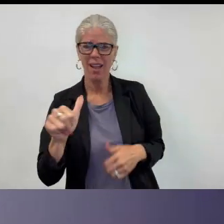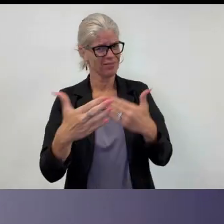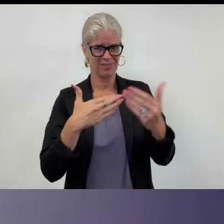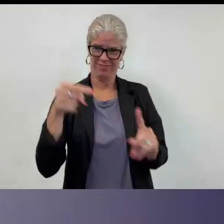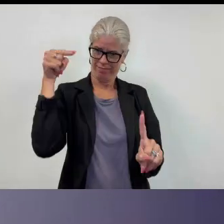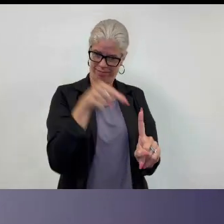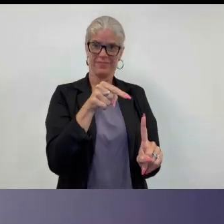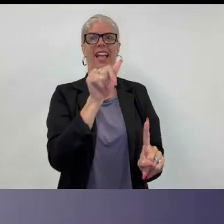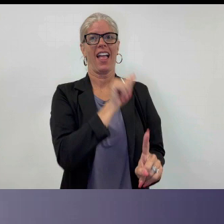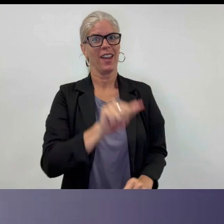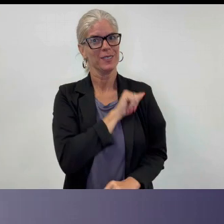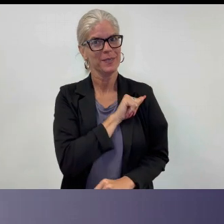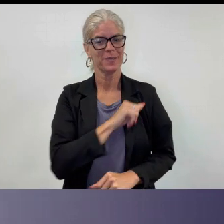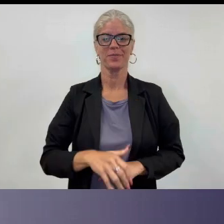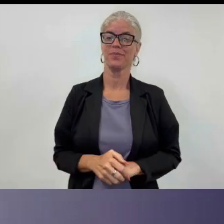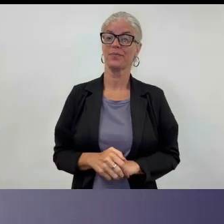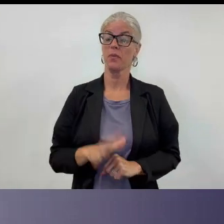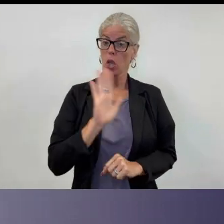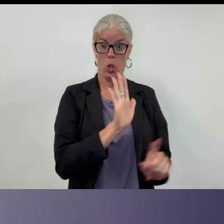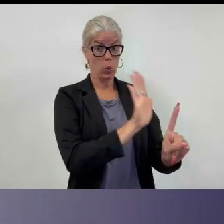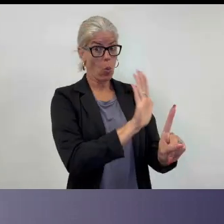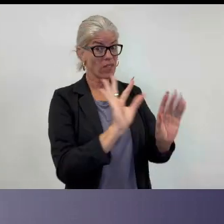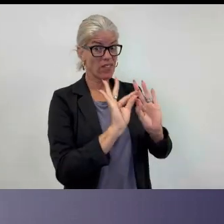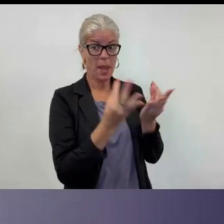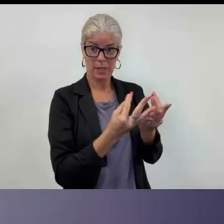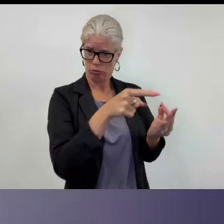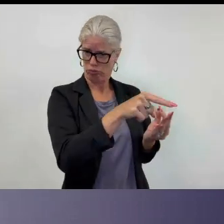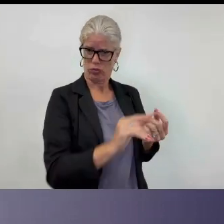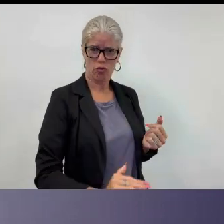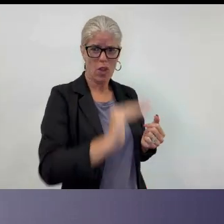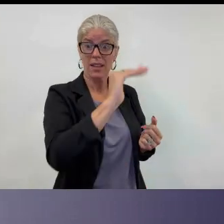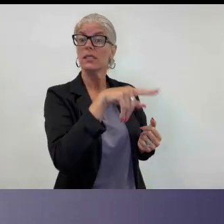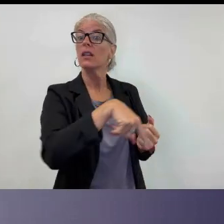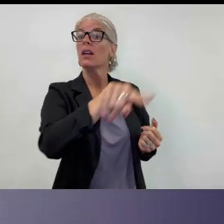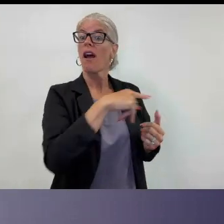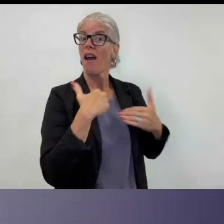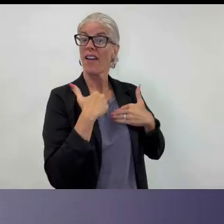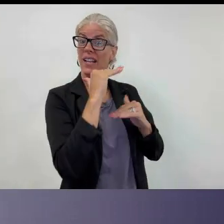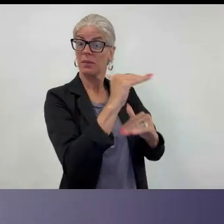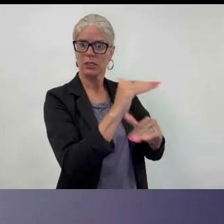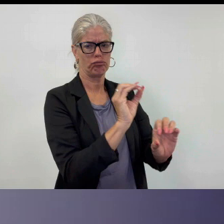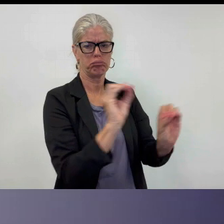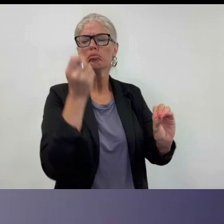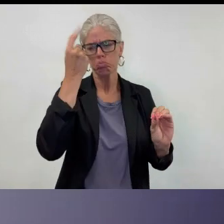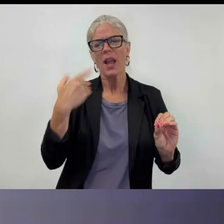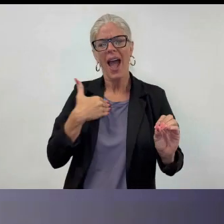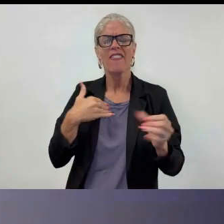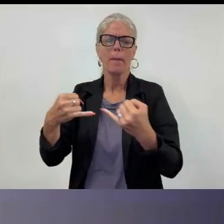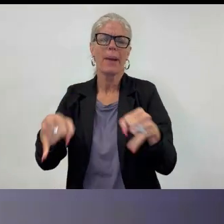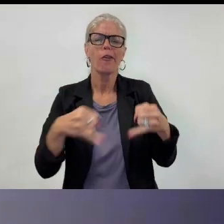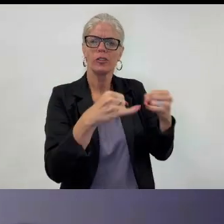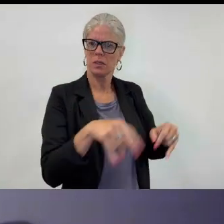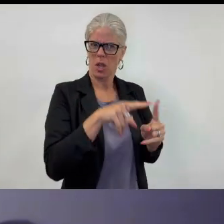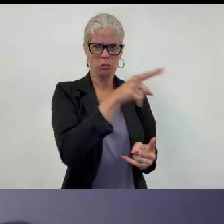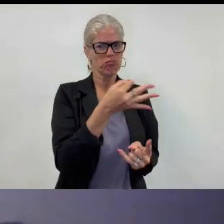not. When you have that kind of upbringing of, no boundaries, that's wonderful. Well, boundaries